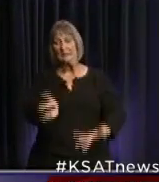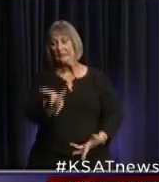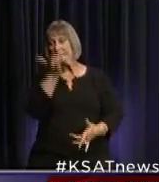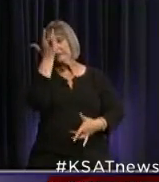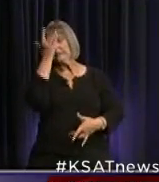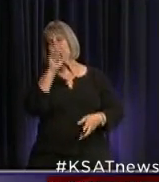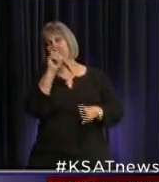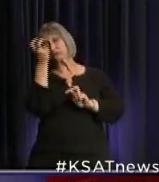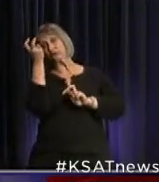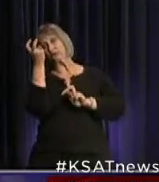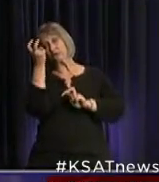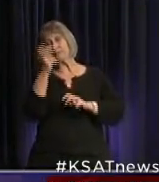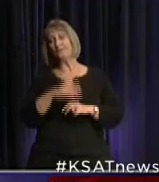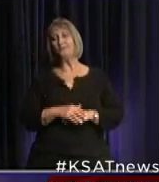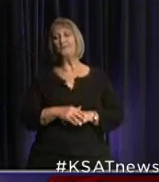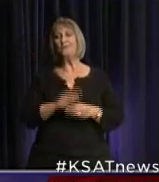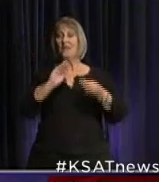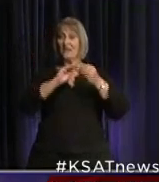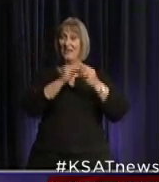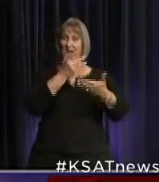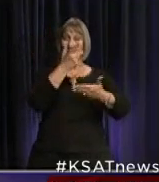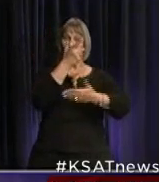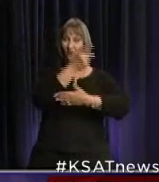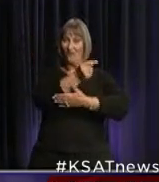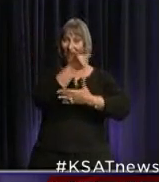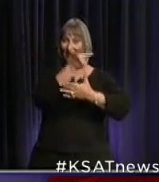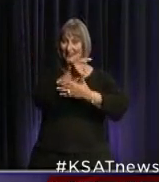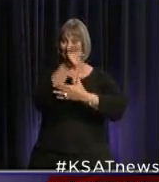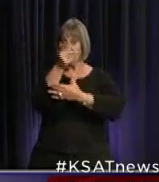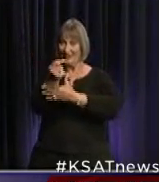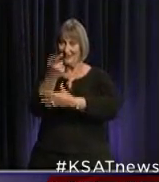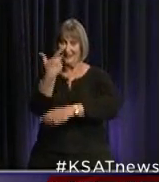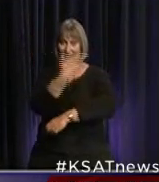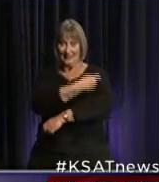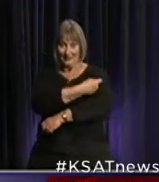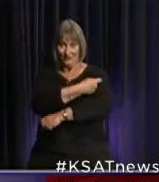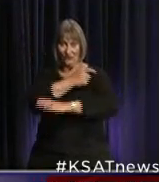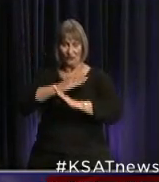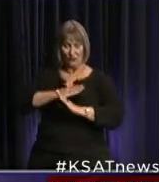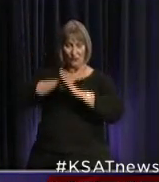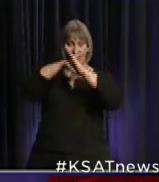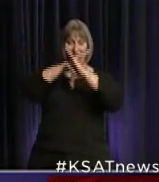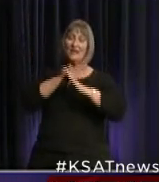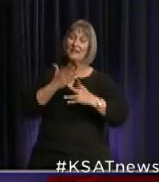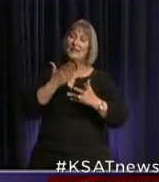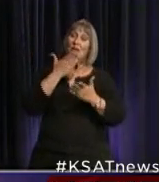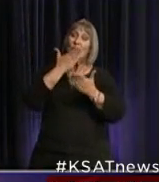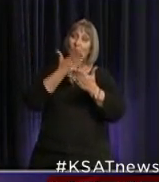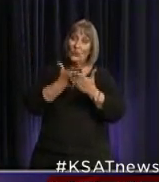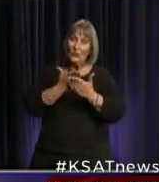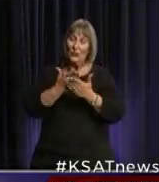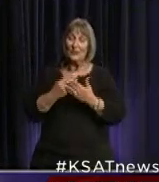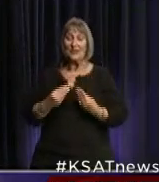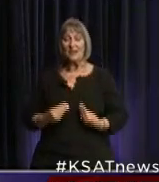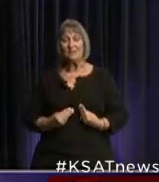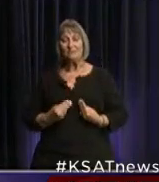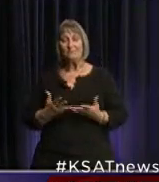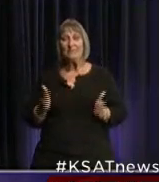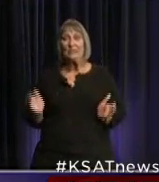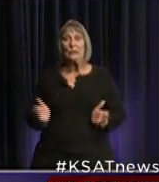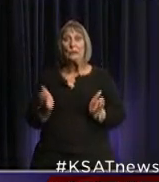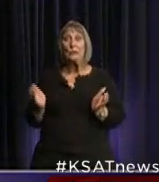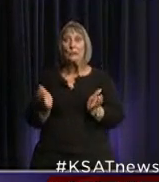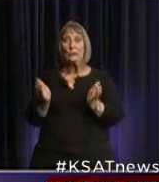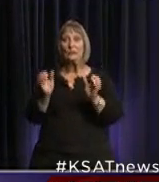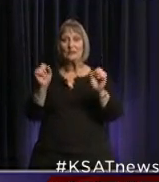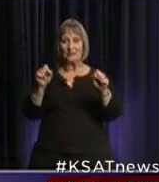numbers regarding vaccination are so encouraging, and I just want to highlight that a little bit. You know, if you add to those